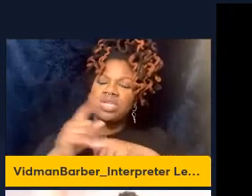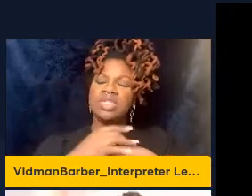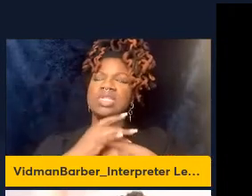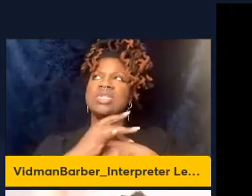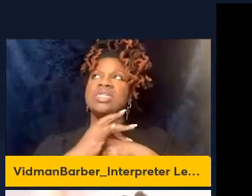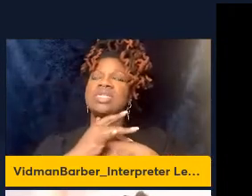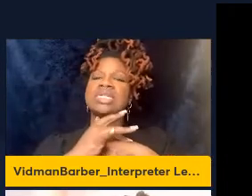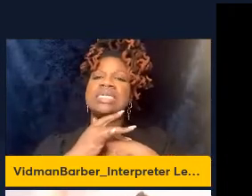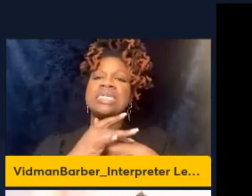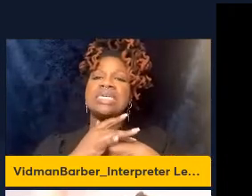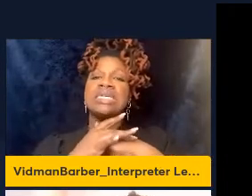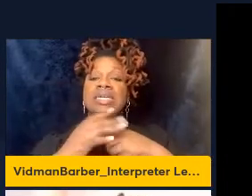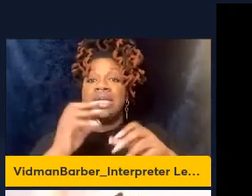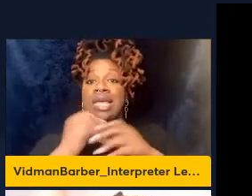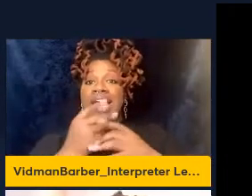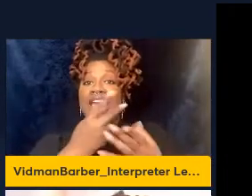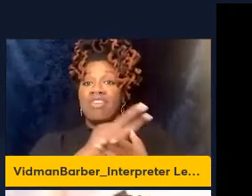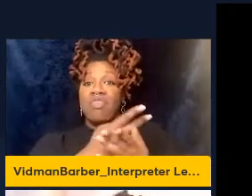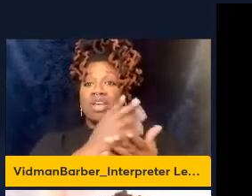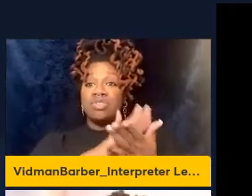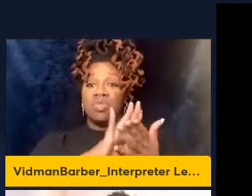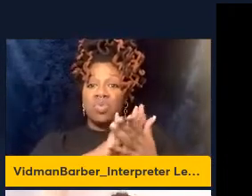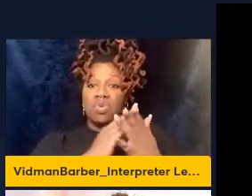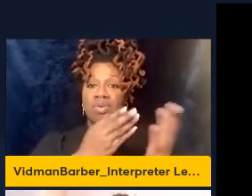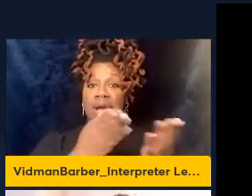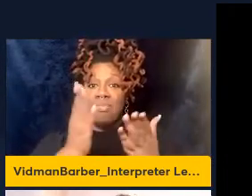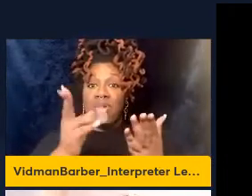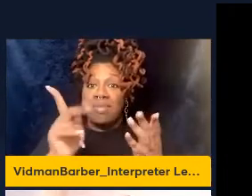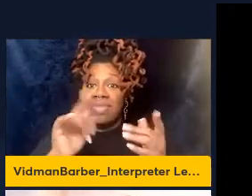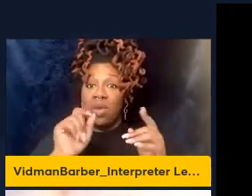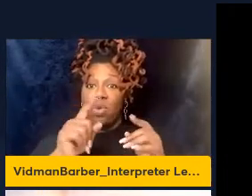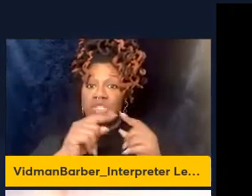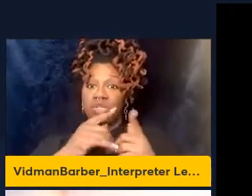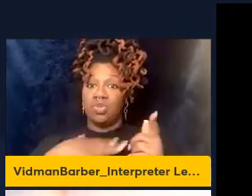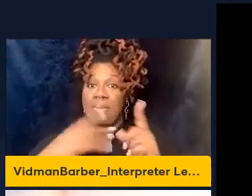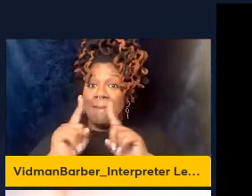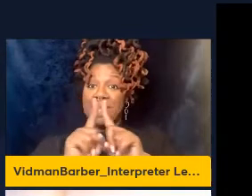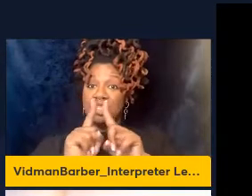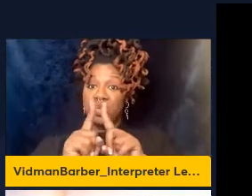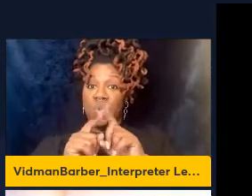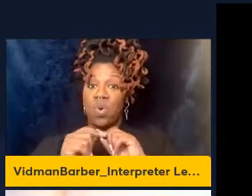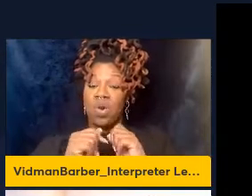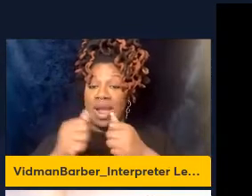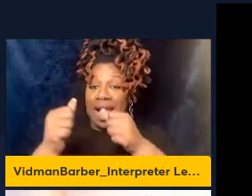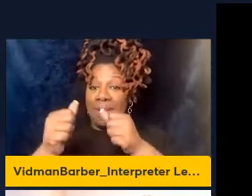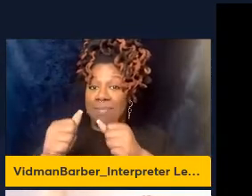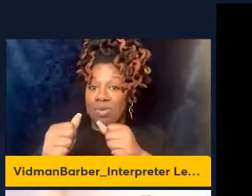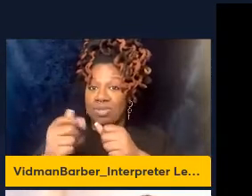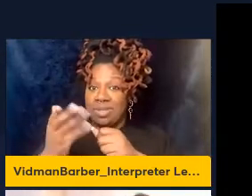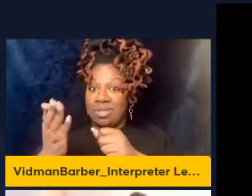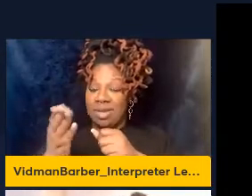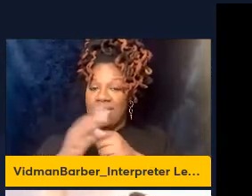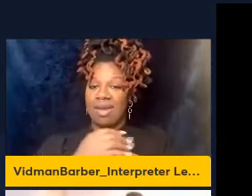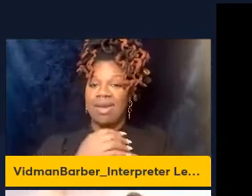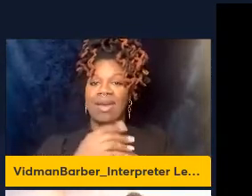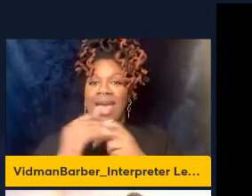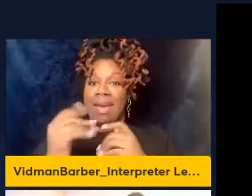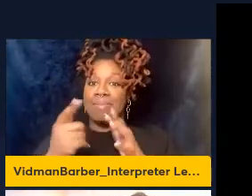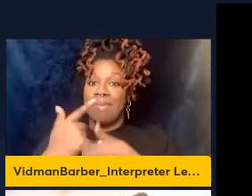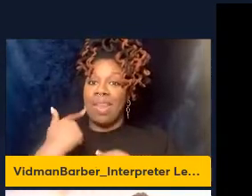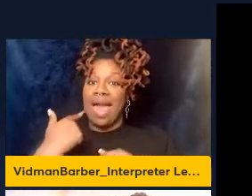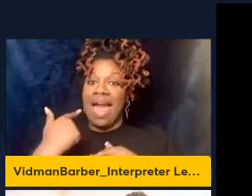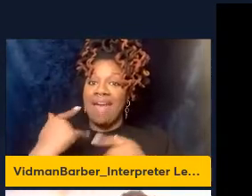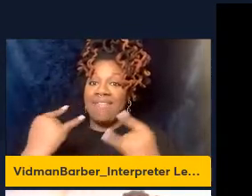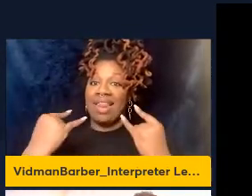I thought about this was in grad school. I posed this question to one of my mentors, and I posted at a poster session, and I got laughed at